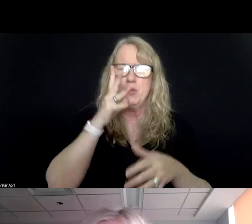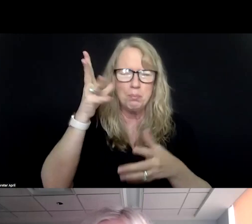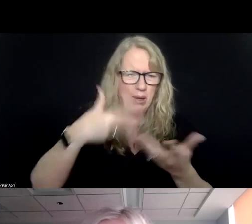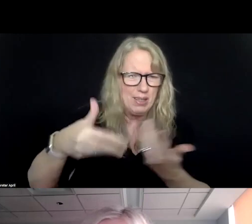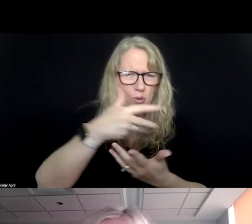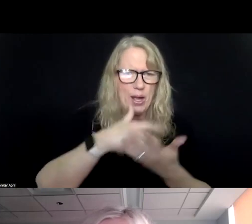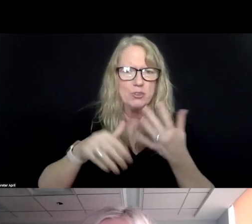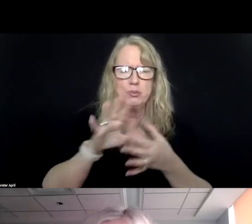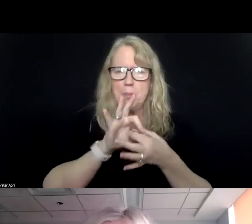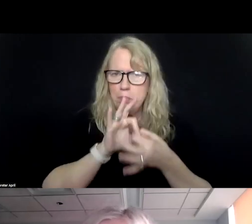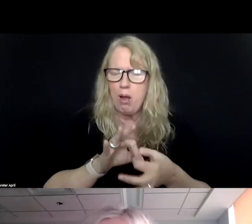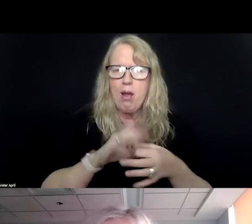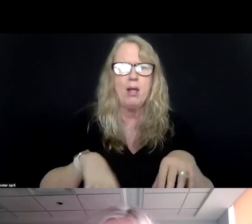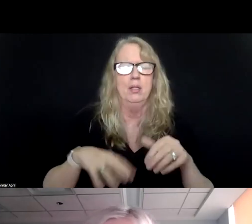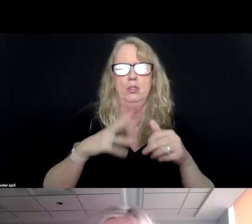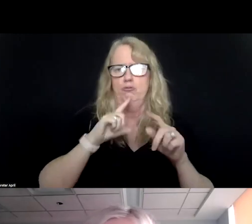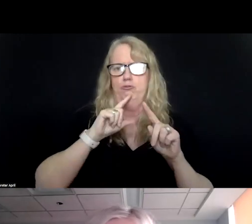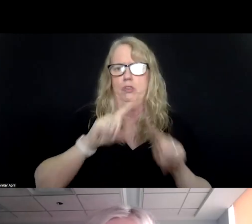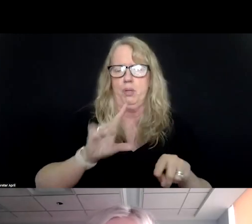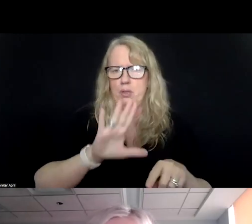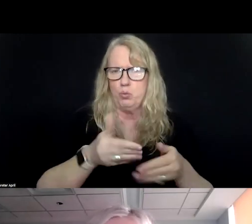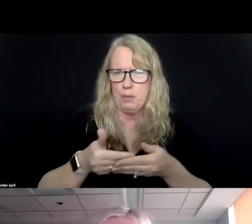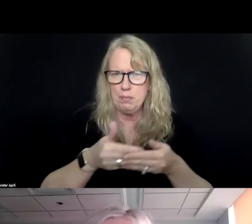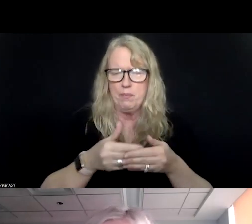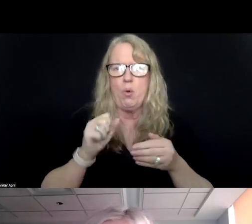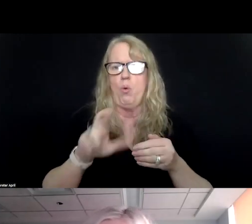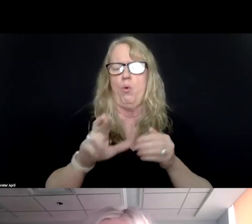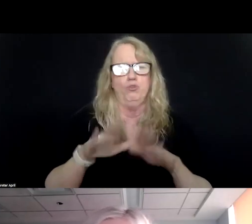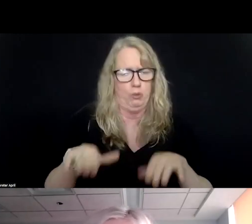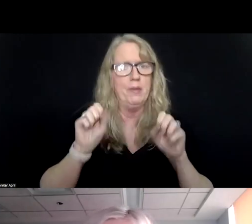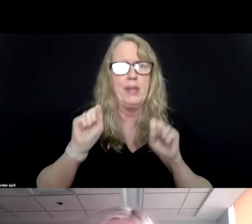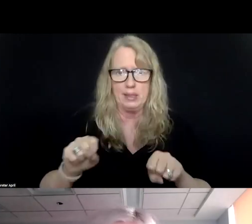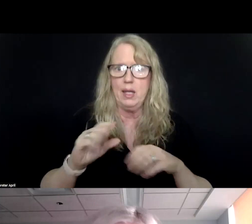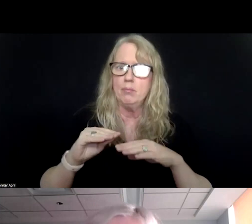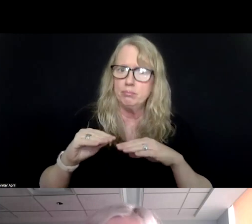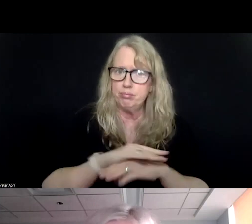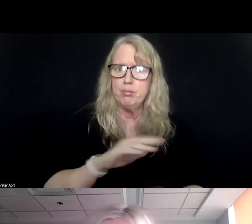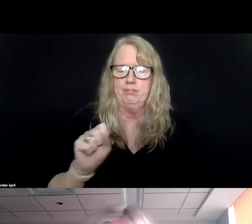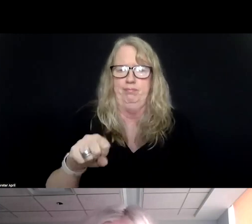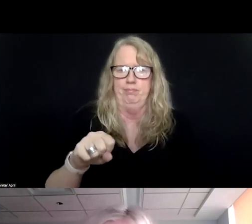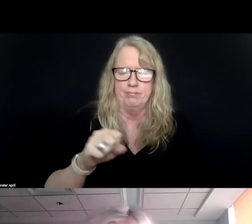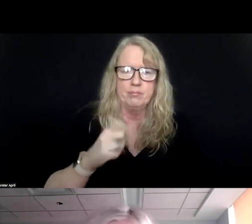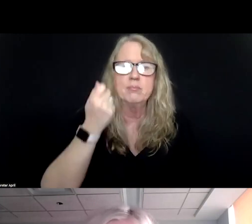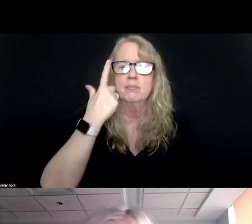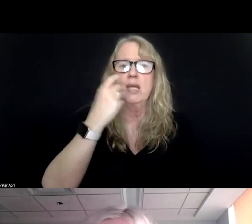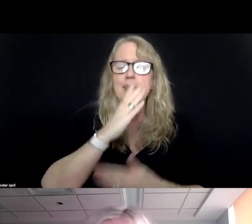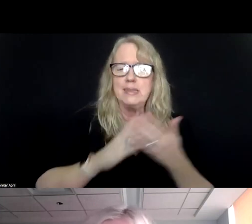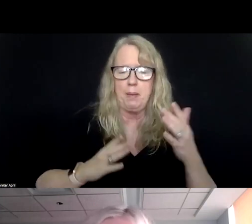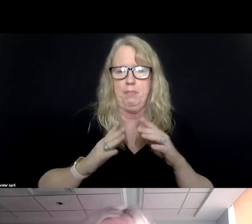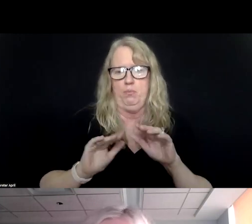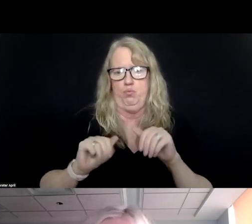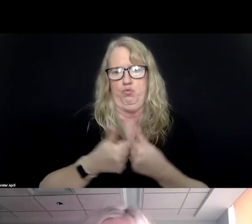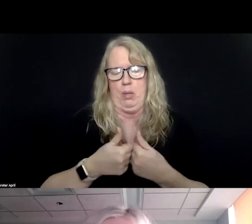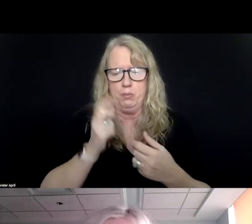bonding in terms of being able to respond to their infant or children can be affected. And some of these challenges, and we see this in